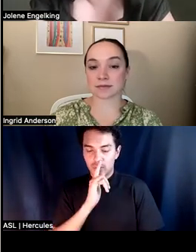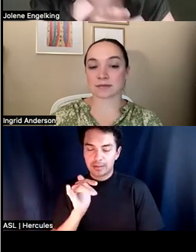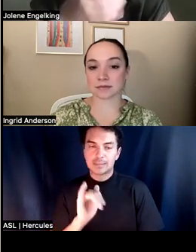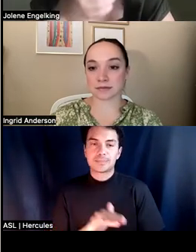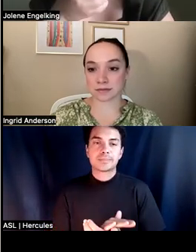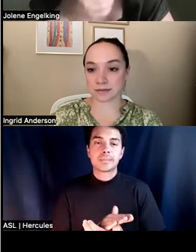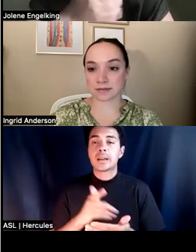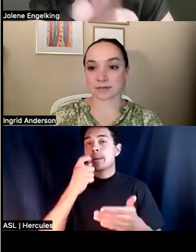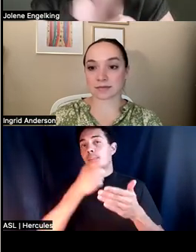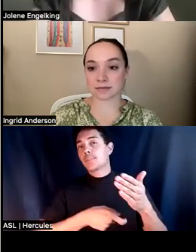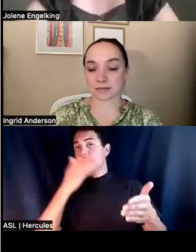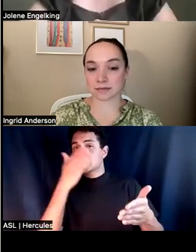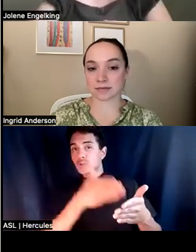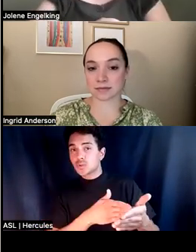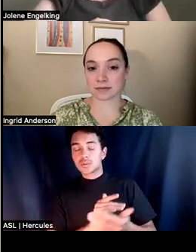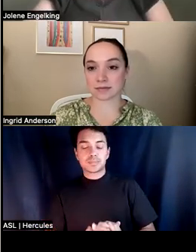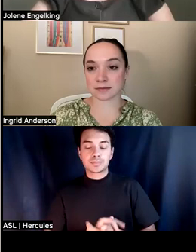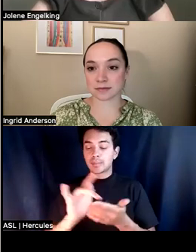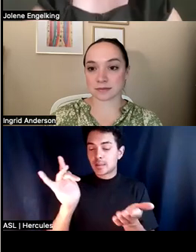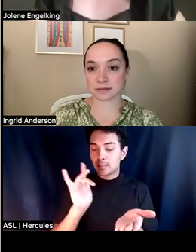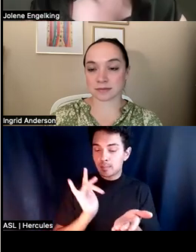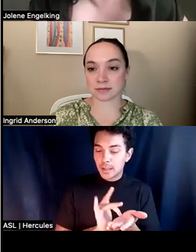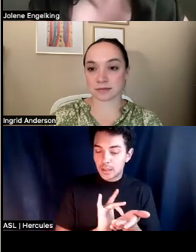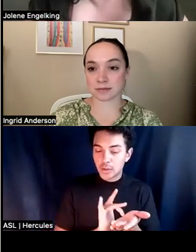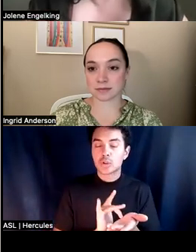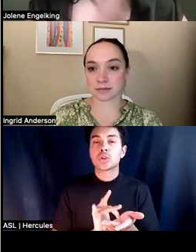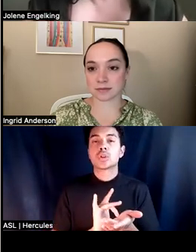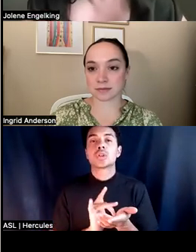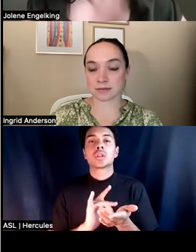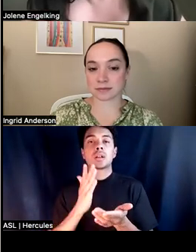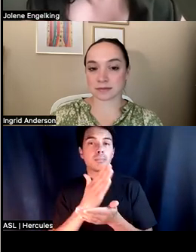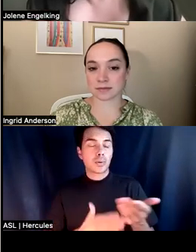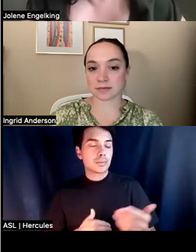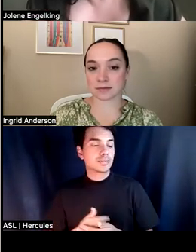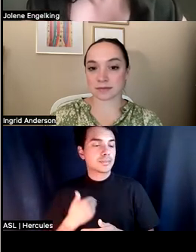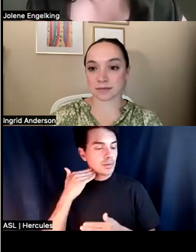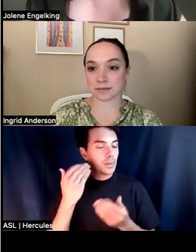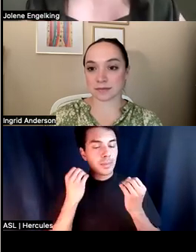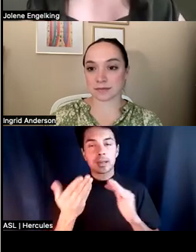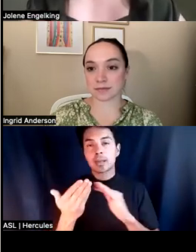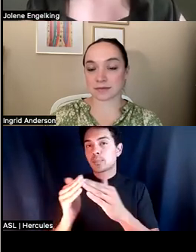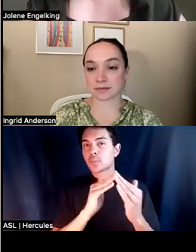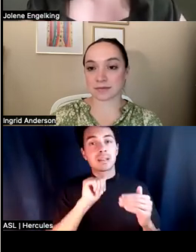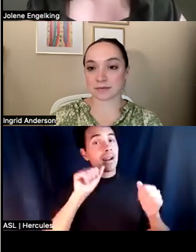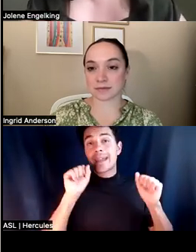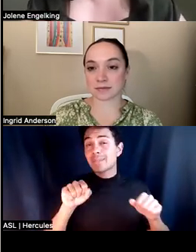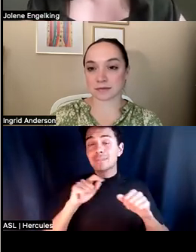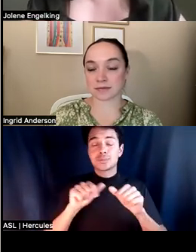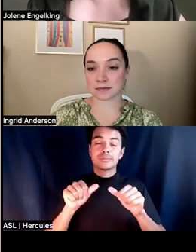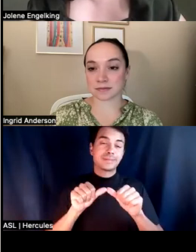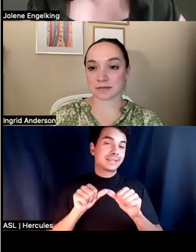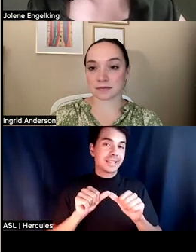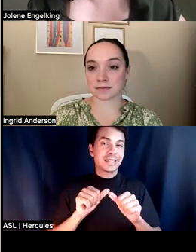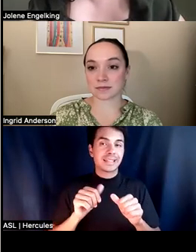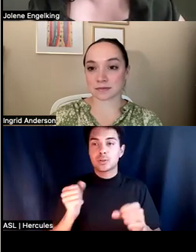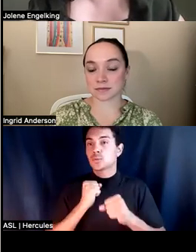in the same sort of way, medical, if there is a standing medical component. I know that many communities are not able to sustain, a